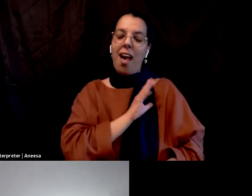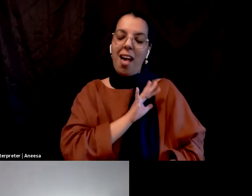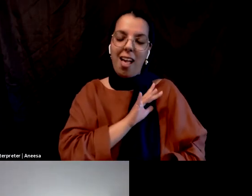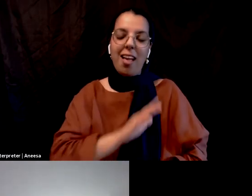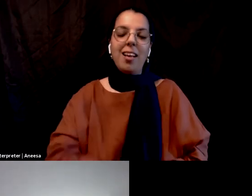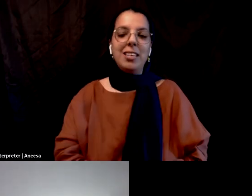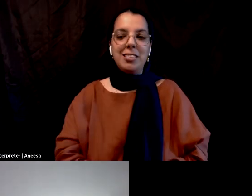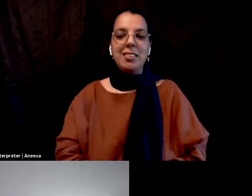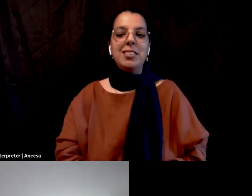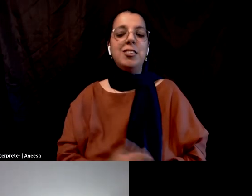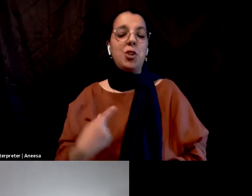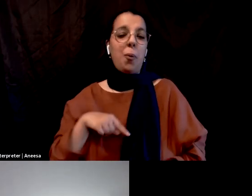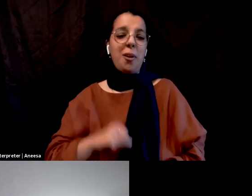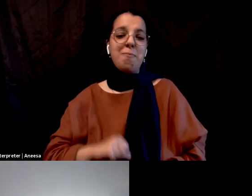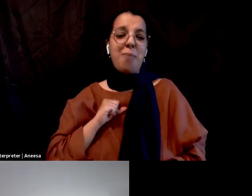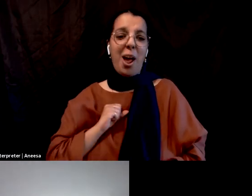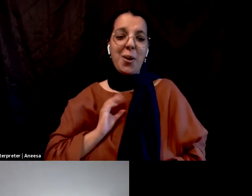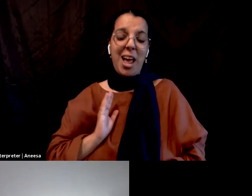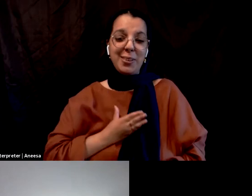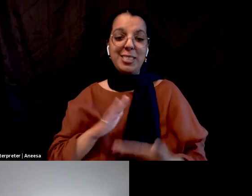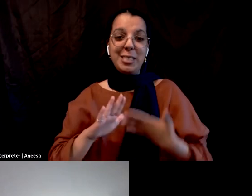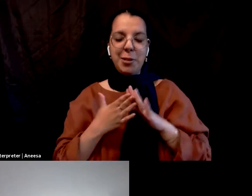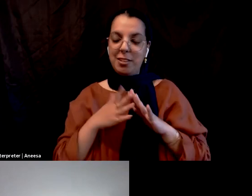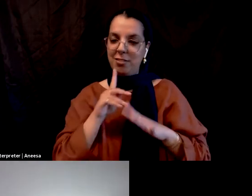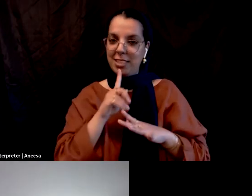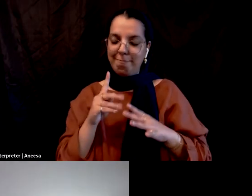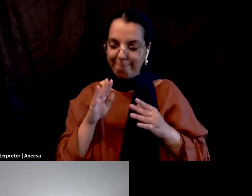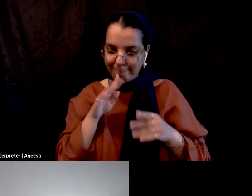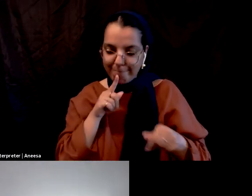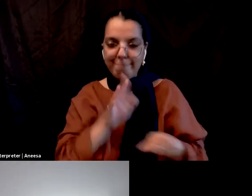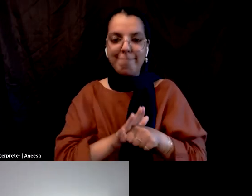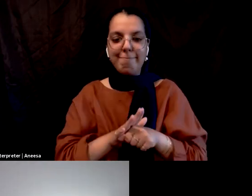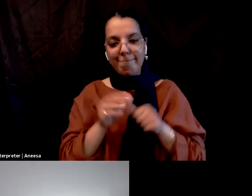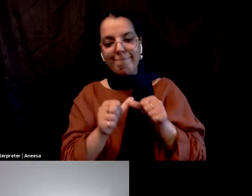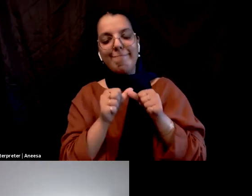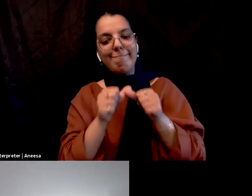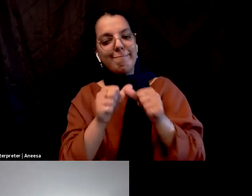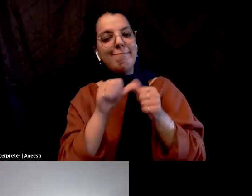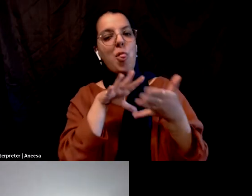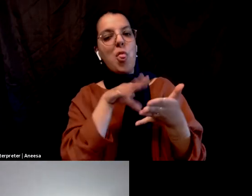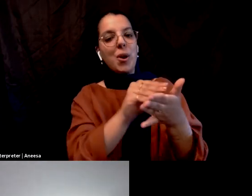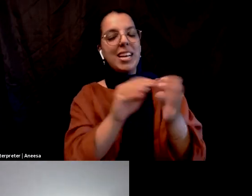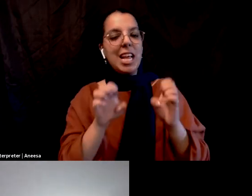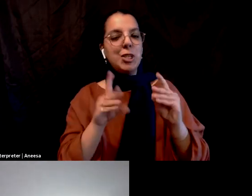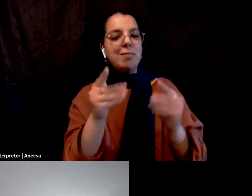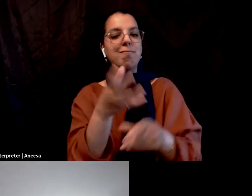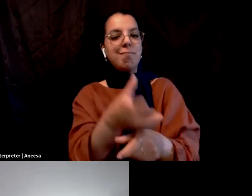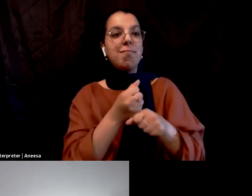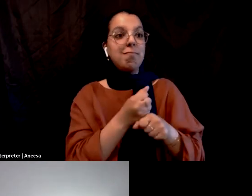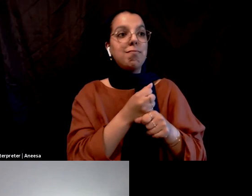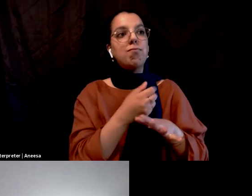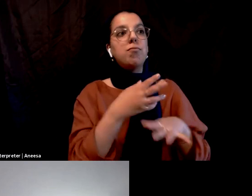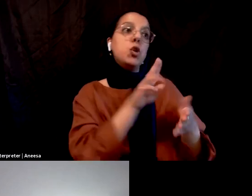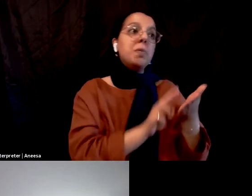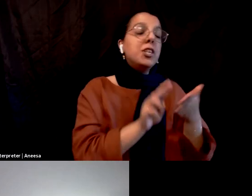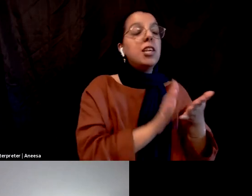that our community is committed to lifelong learning in both the mainstream and